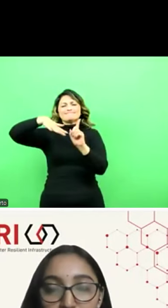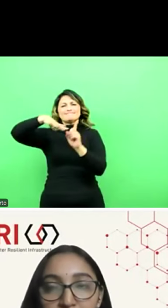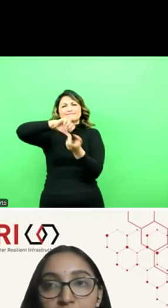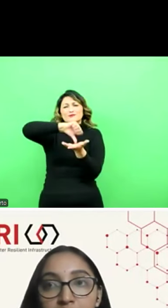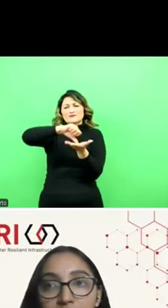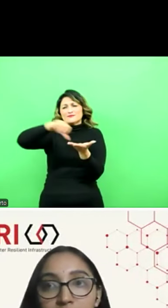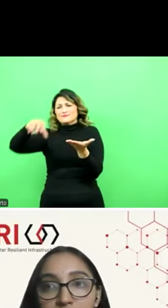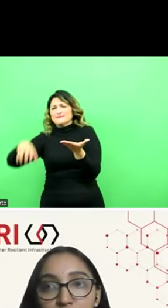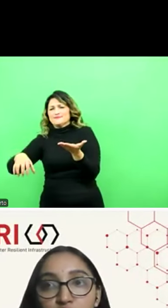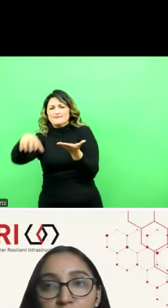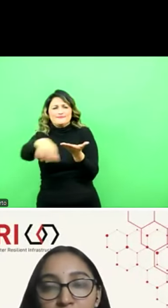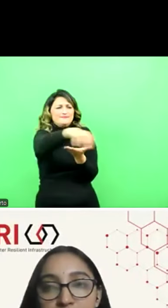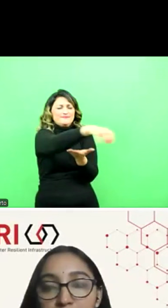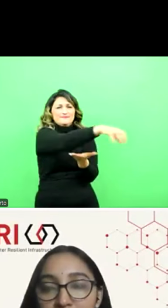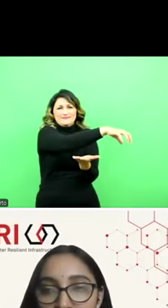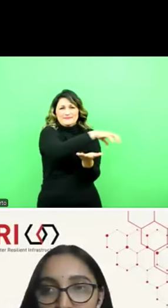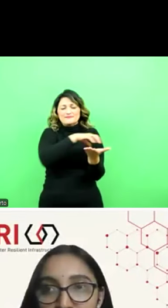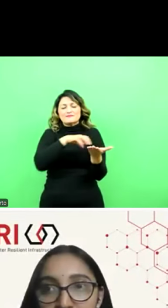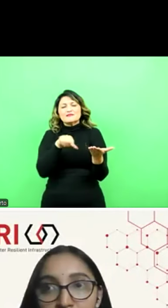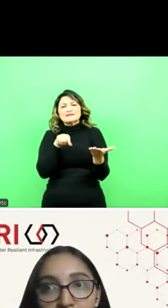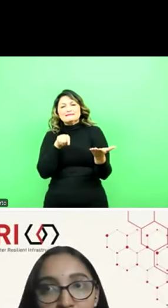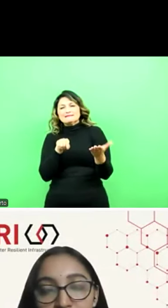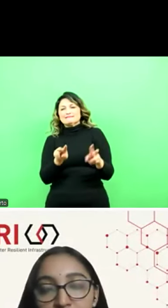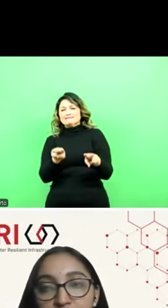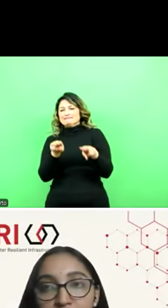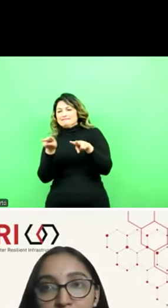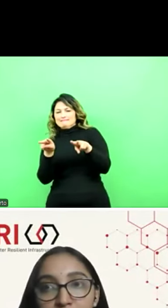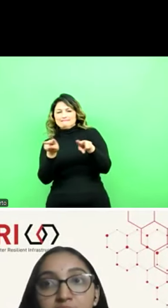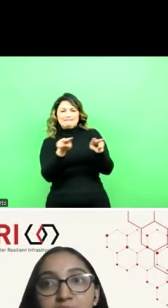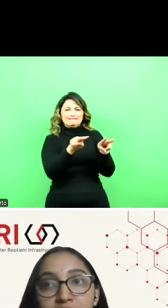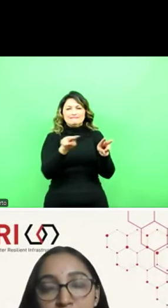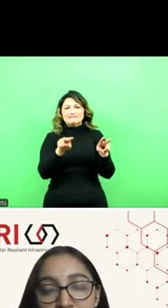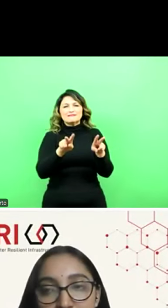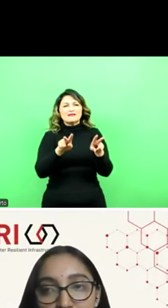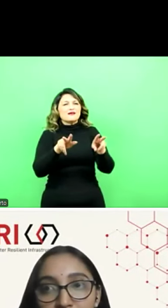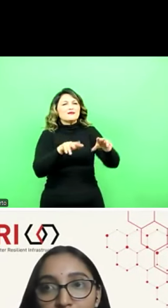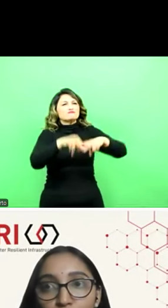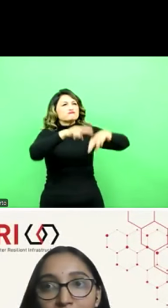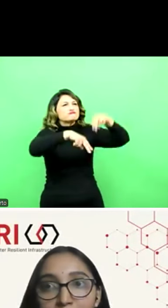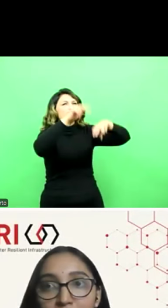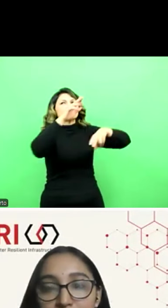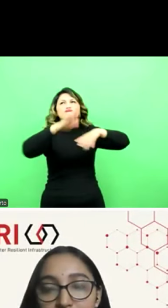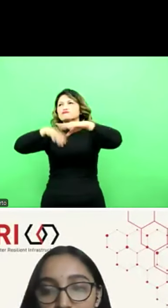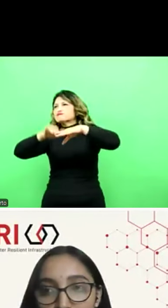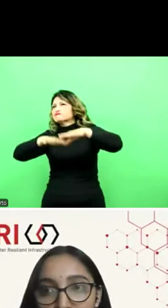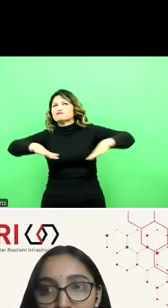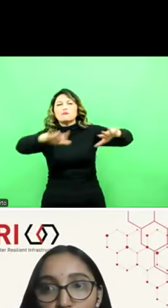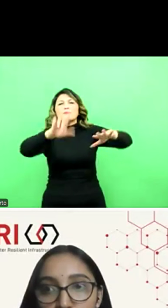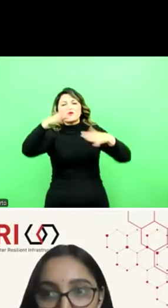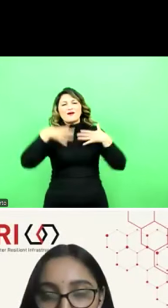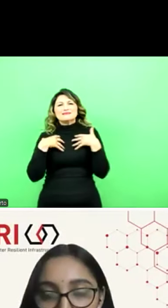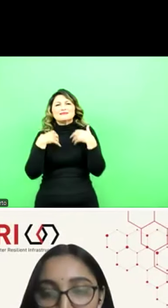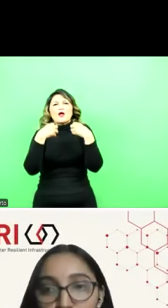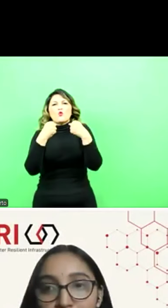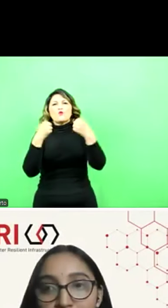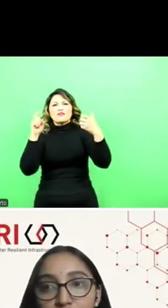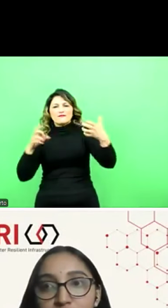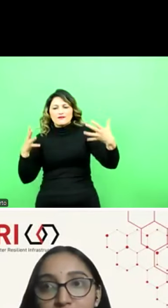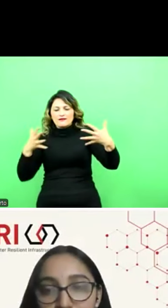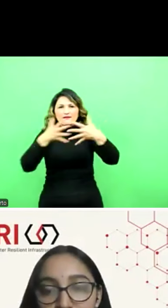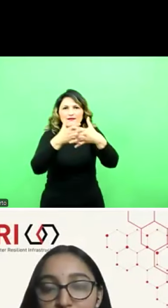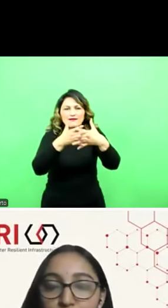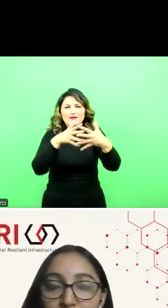silo. That would be a summary statement from my end from an urban perspective. Now I pass the mic on to my fellow colleague,